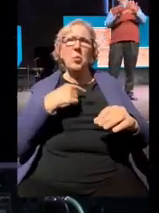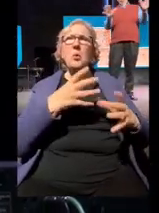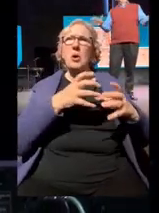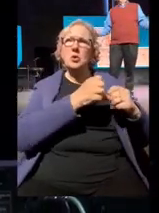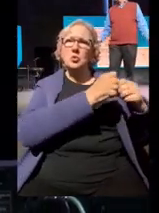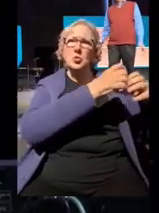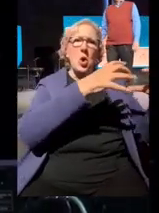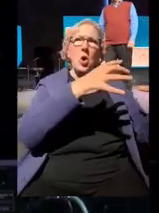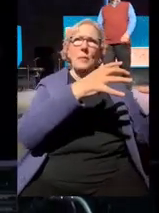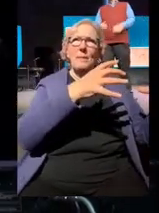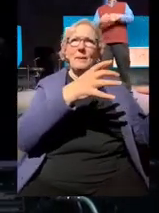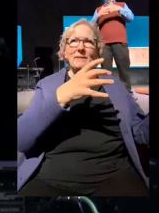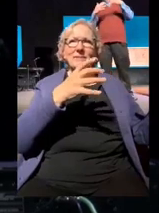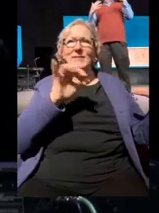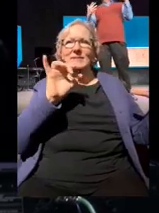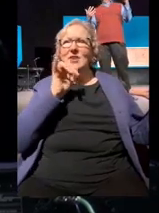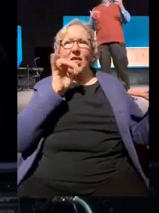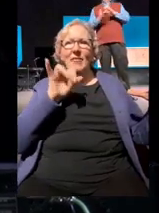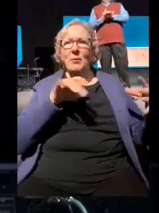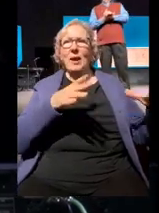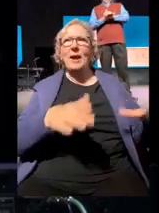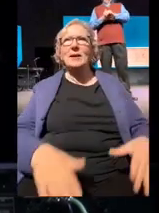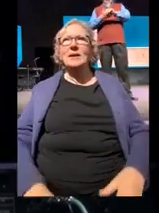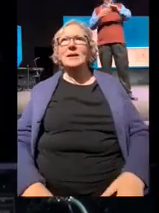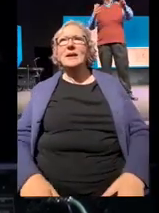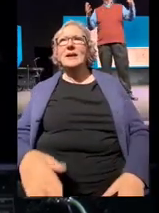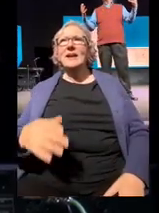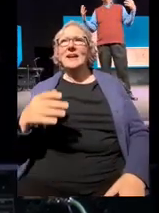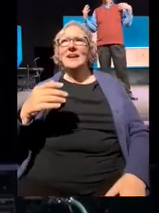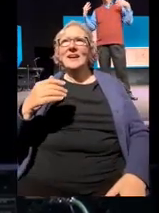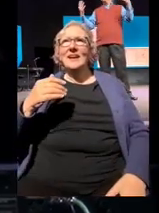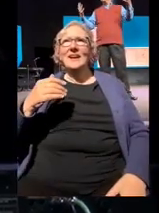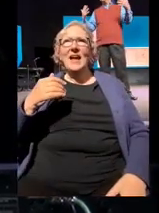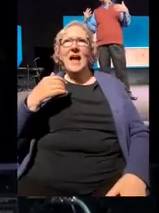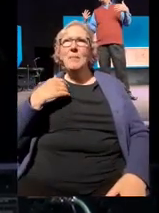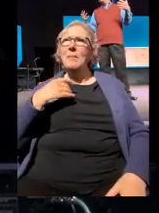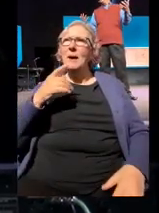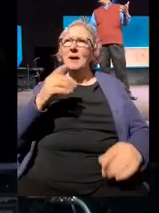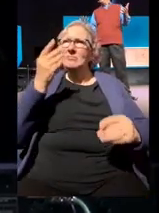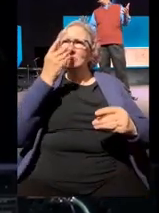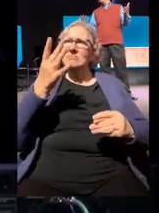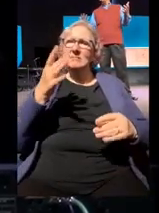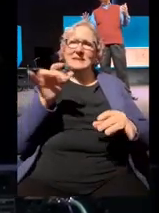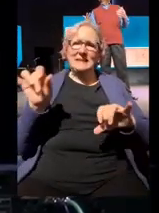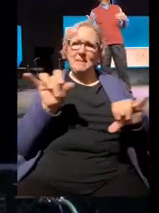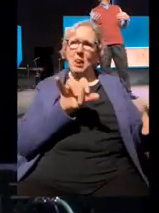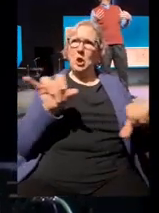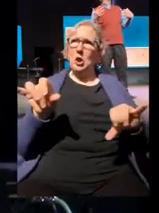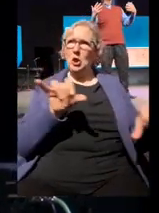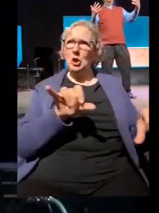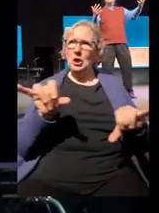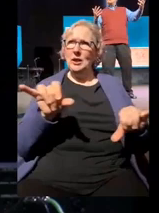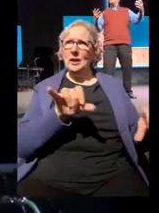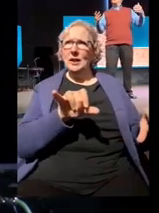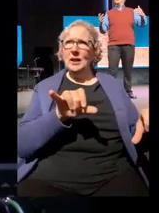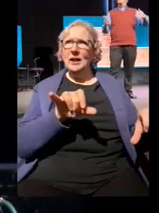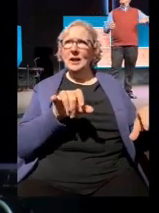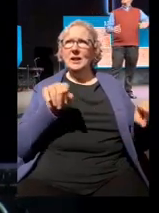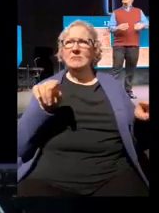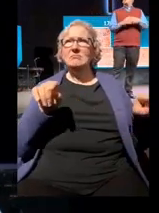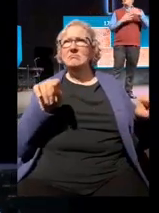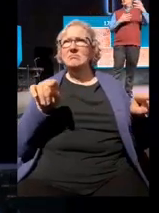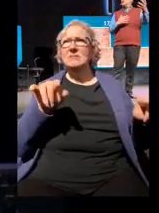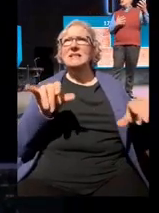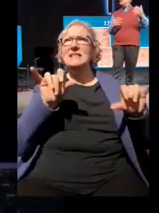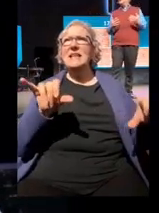way. But, you know, there's a lot of similarities between Framingham and Hopkinton. Always has the same topic